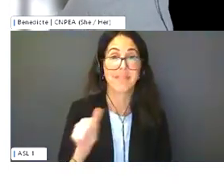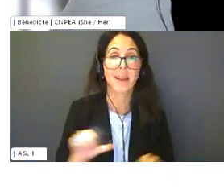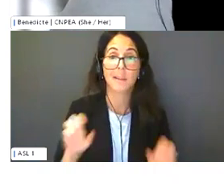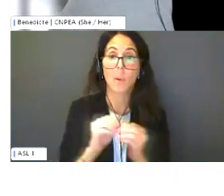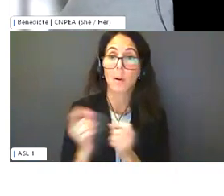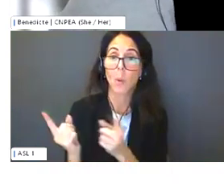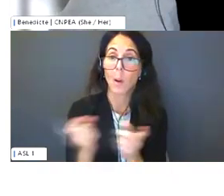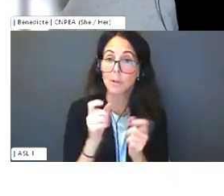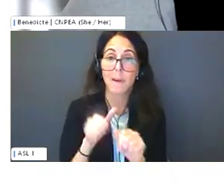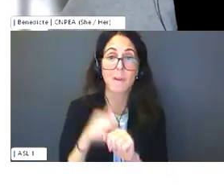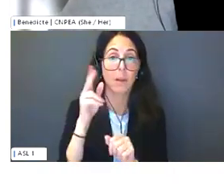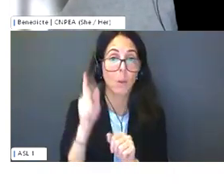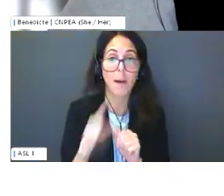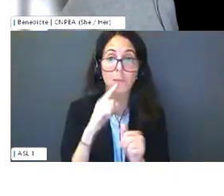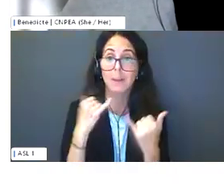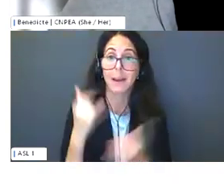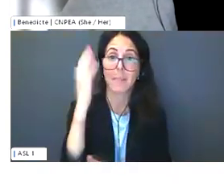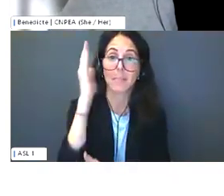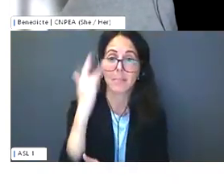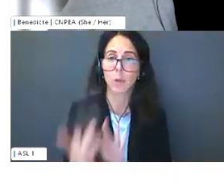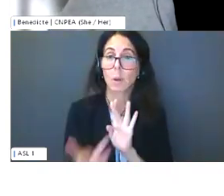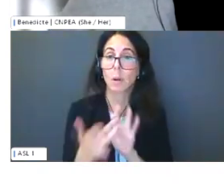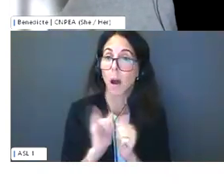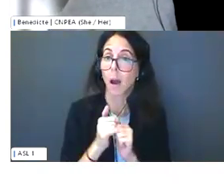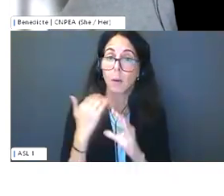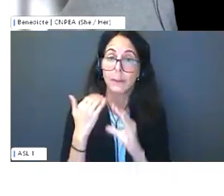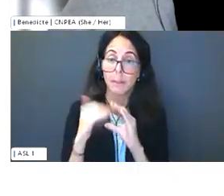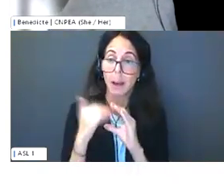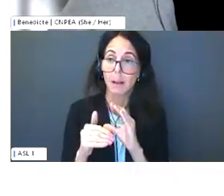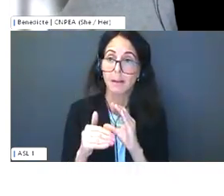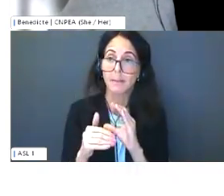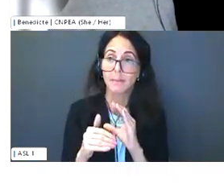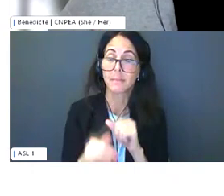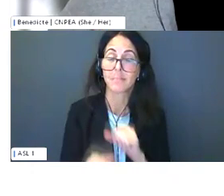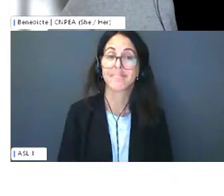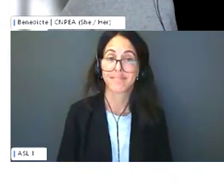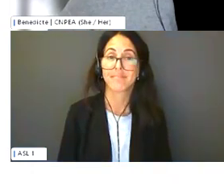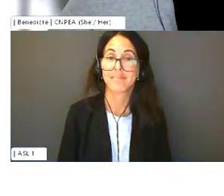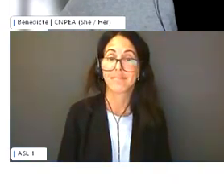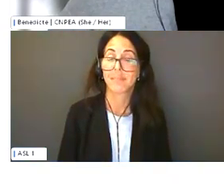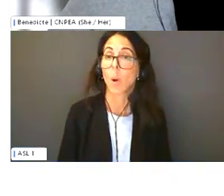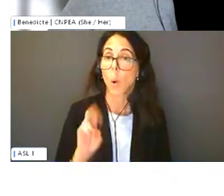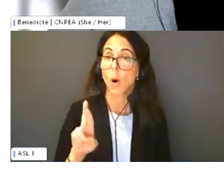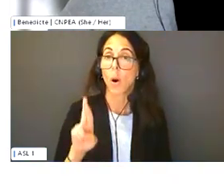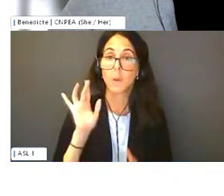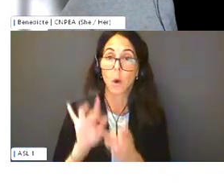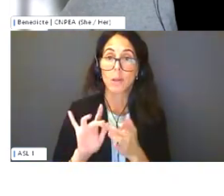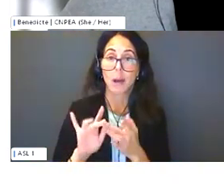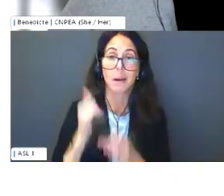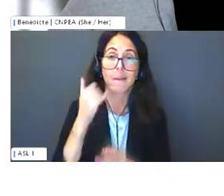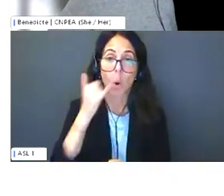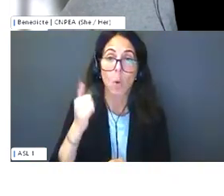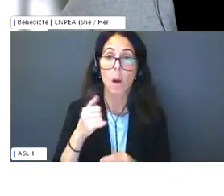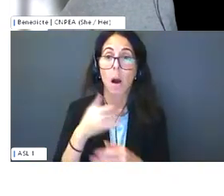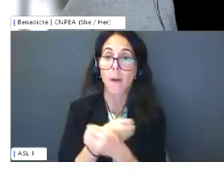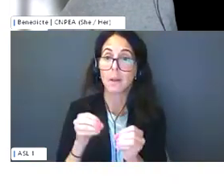up from the presentation today, you could reach out to us by email. As Benedict said, if you call our head office, somebody will call you back.